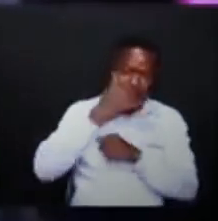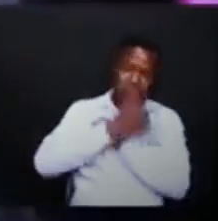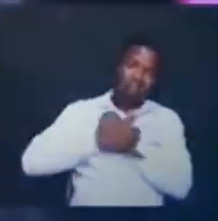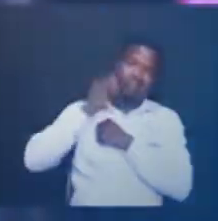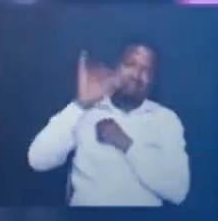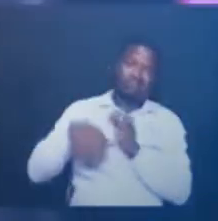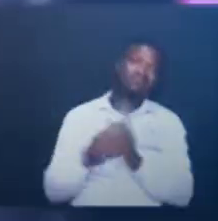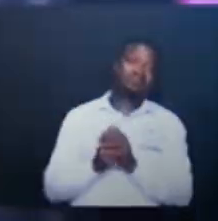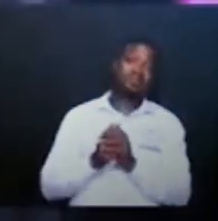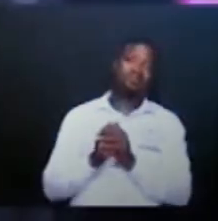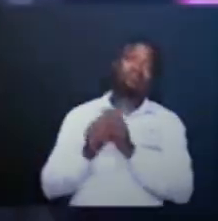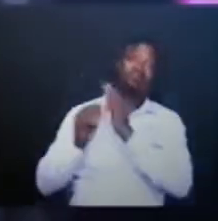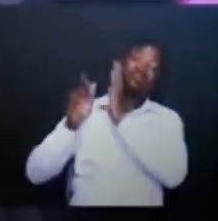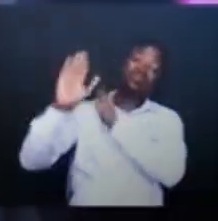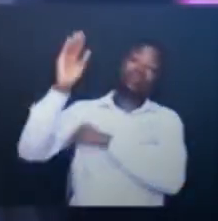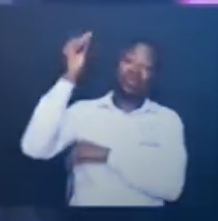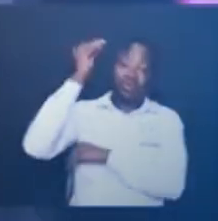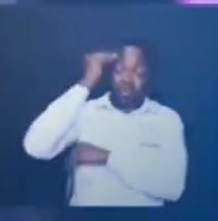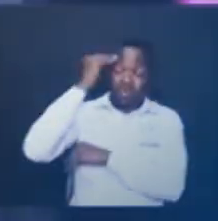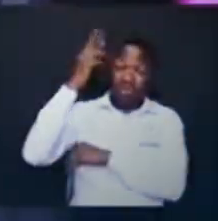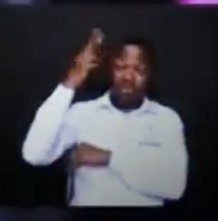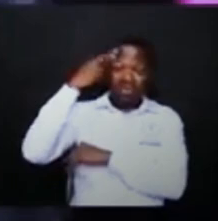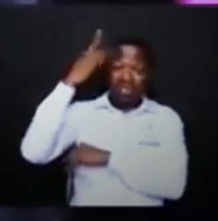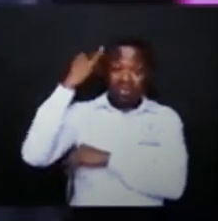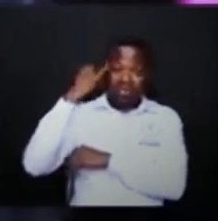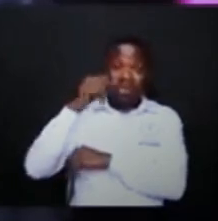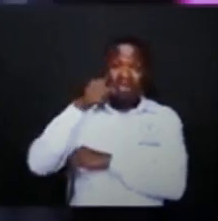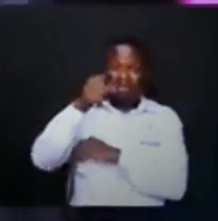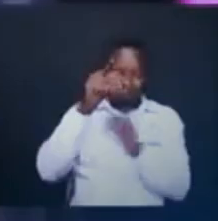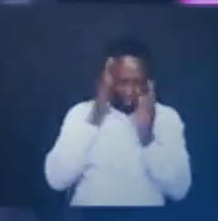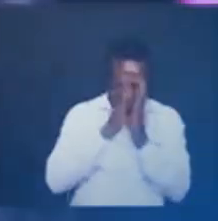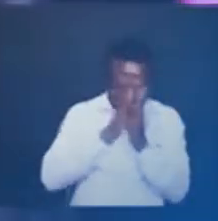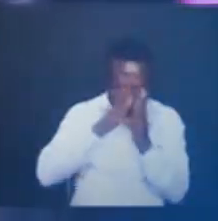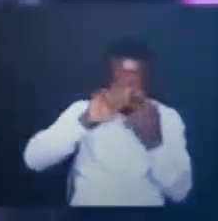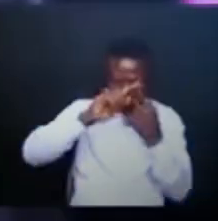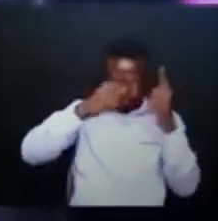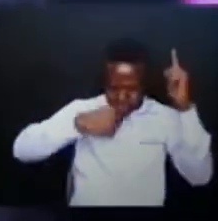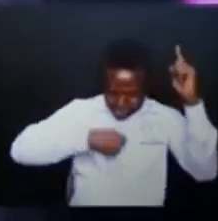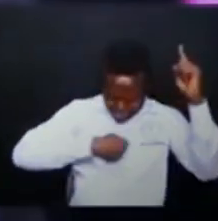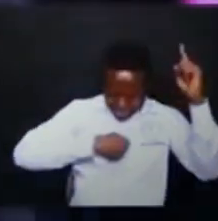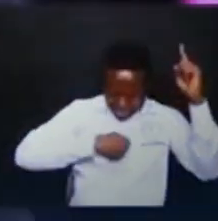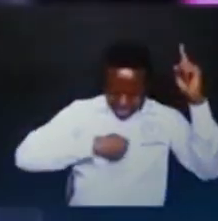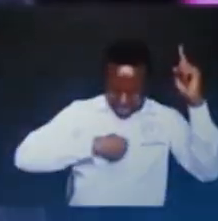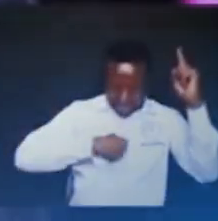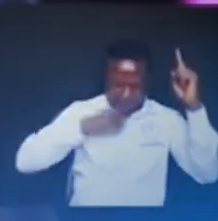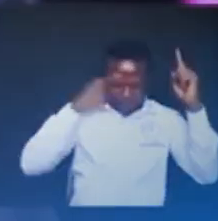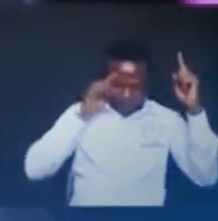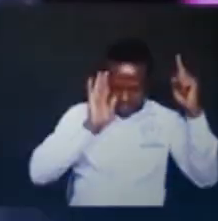nation. God knows why he says, pray to me for your nation. And